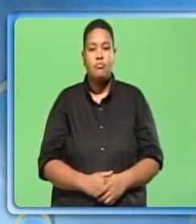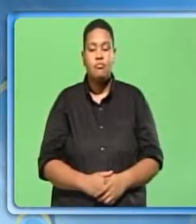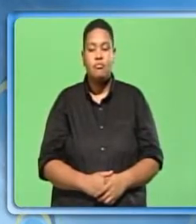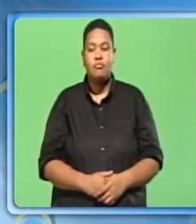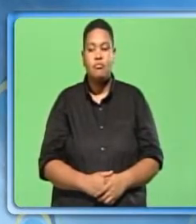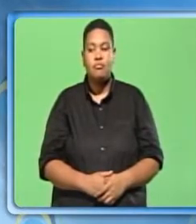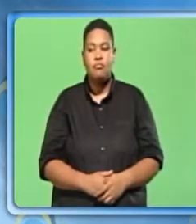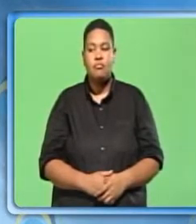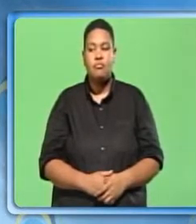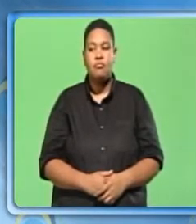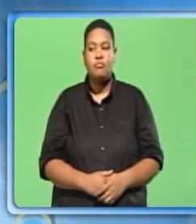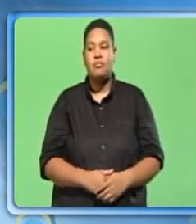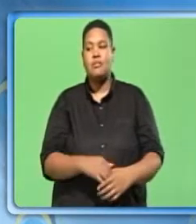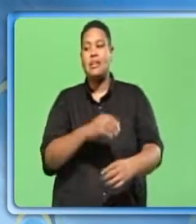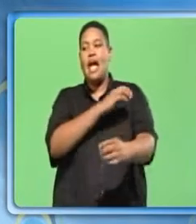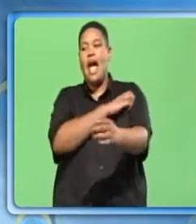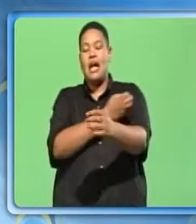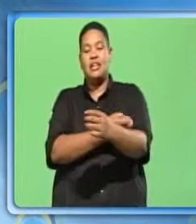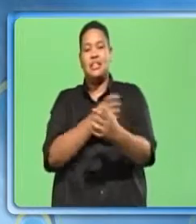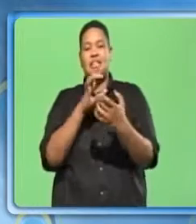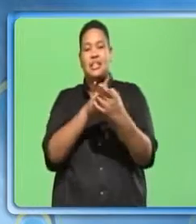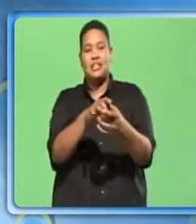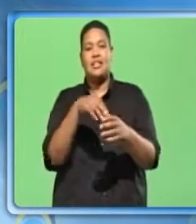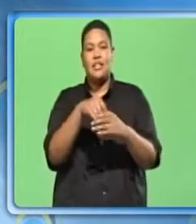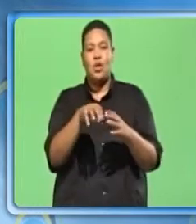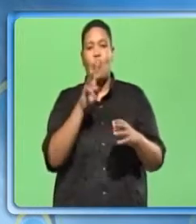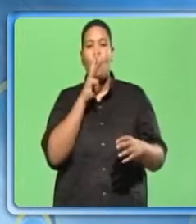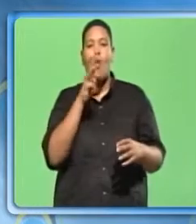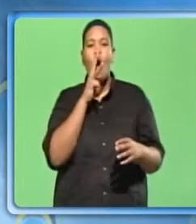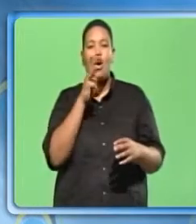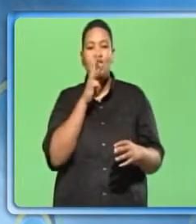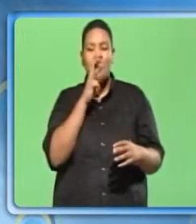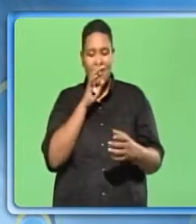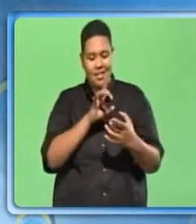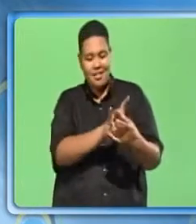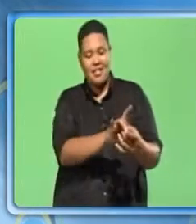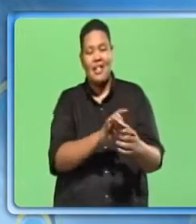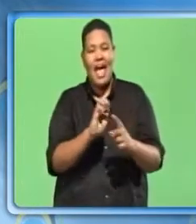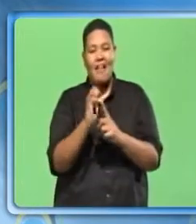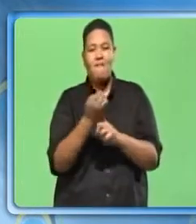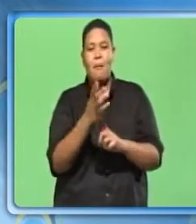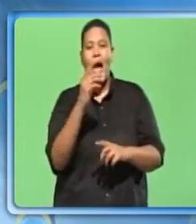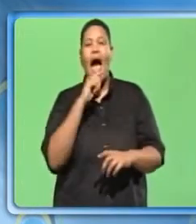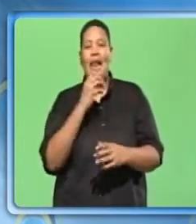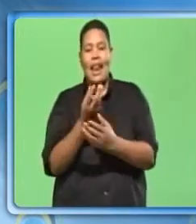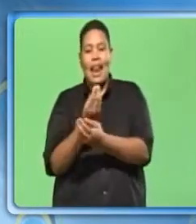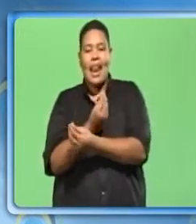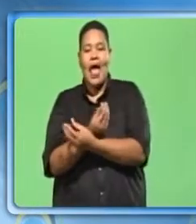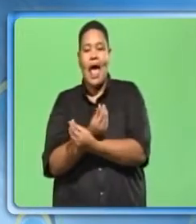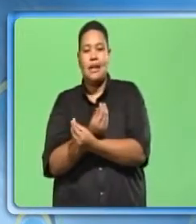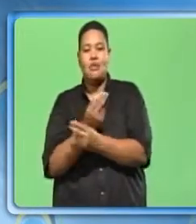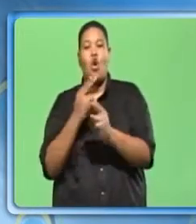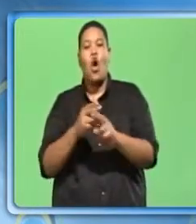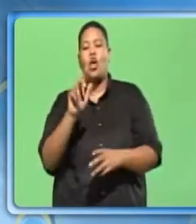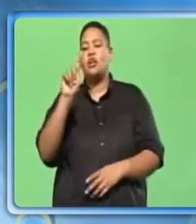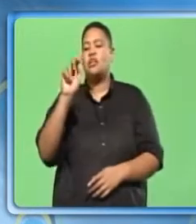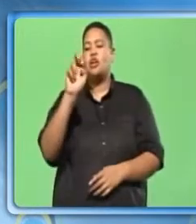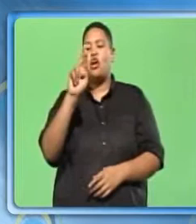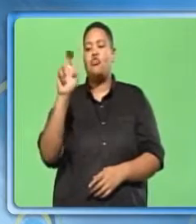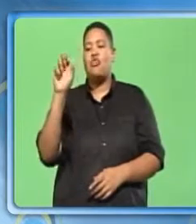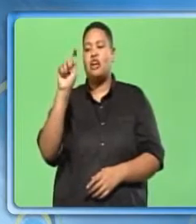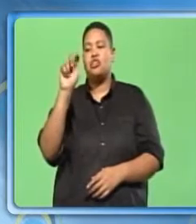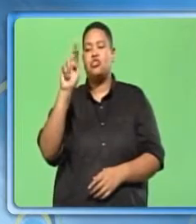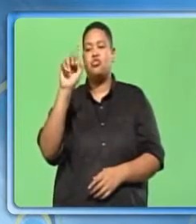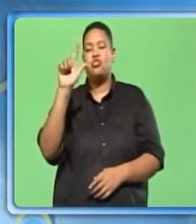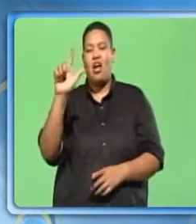Food energy chain exists in water, aquatic environments, and on land, terrestrial environments. So far we have looked at